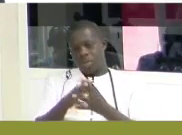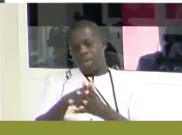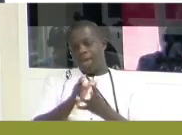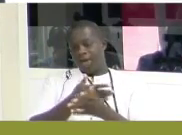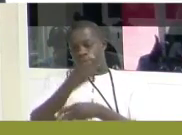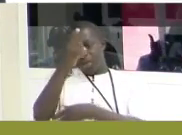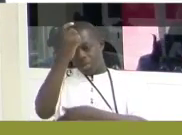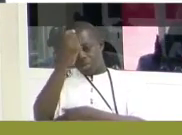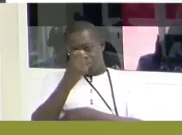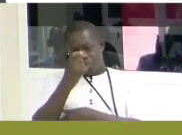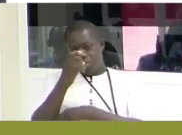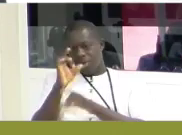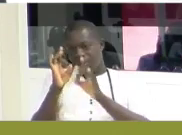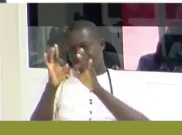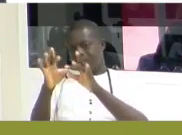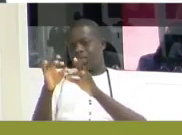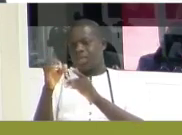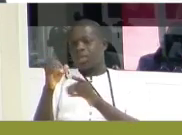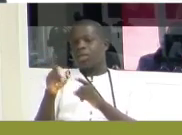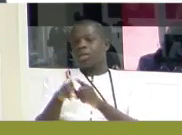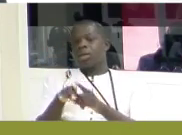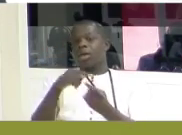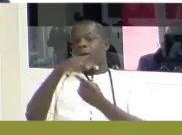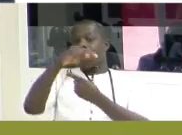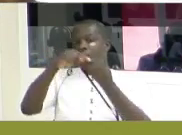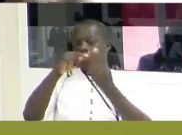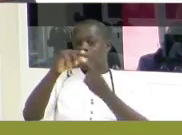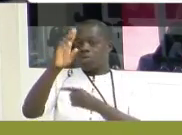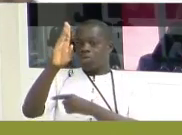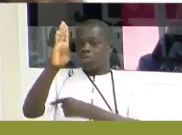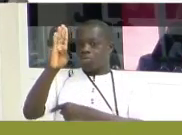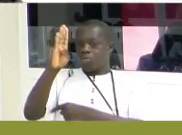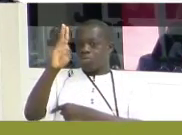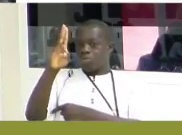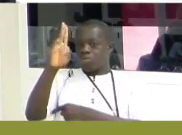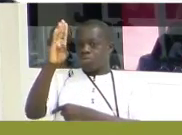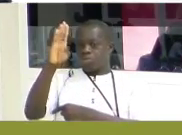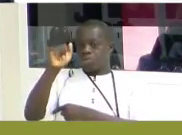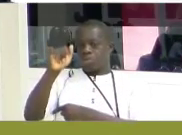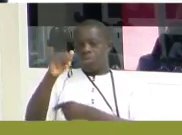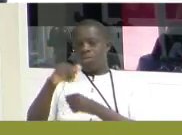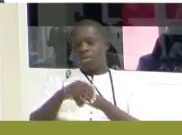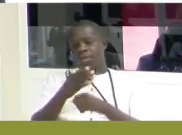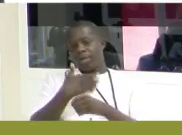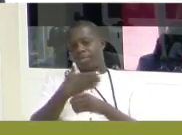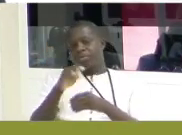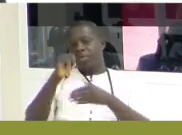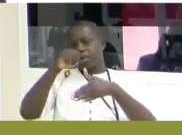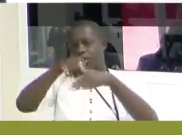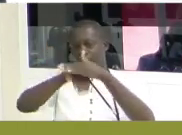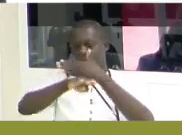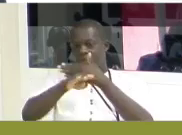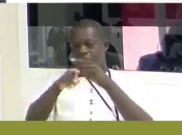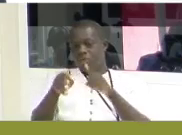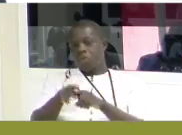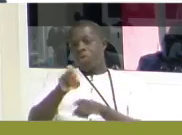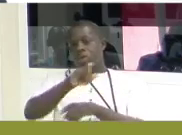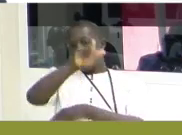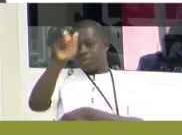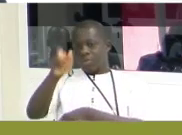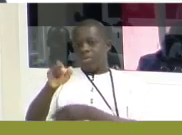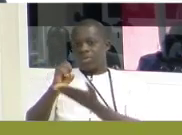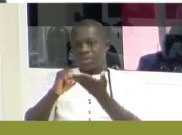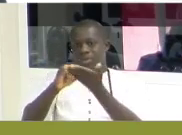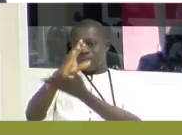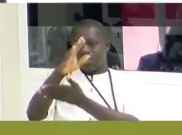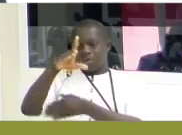grievance. Because according to Buba, someone just sent a mail during that crackdown, that period when it was hacked already. Someone from the State House sent a mail to